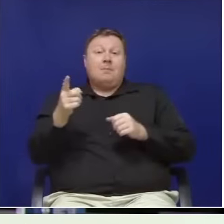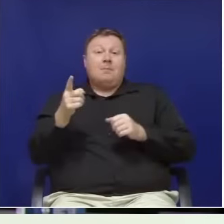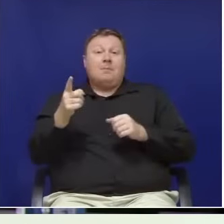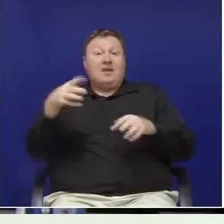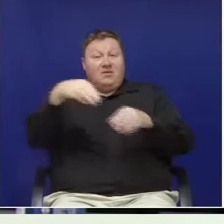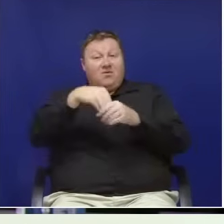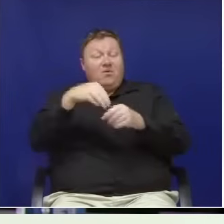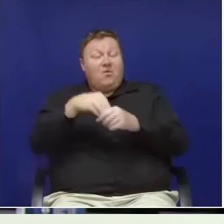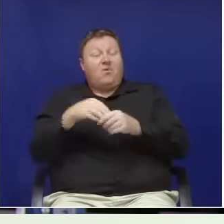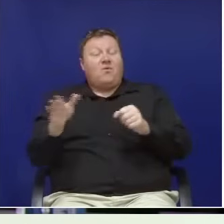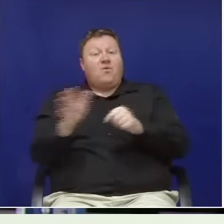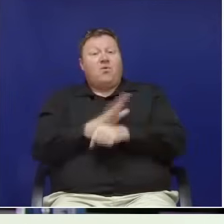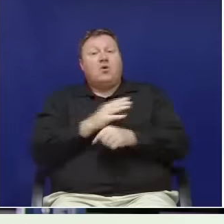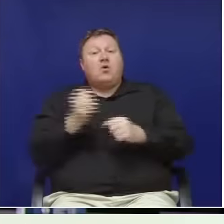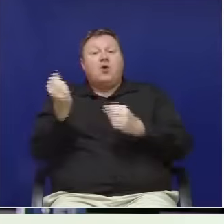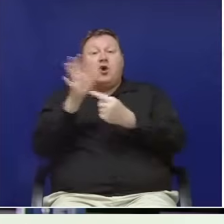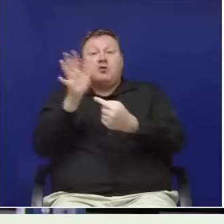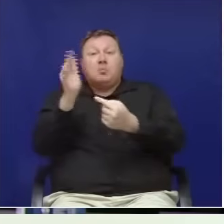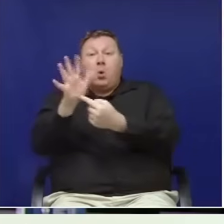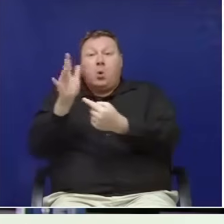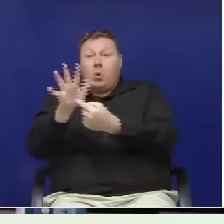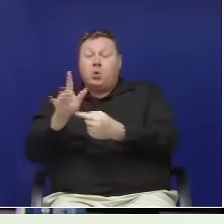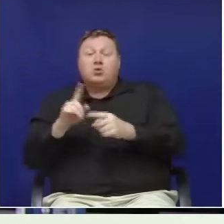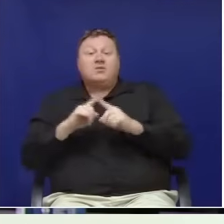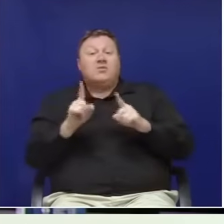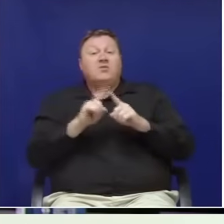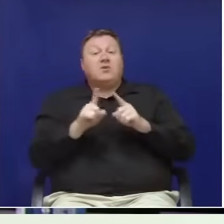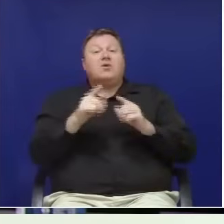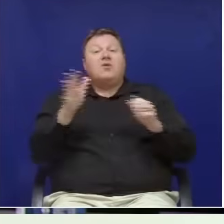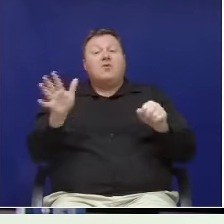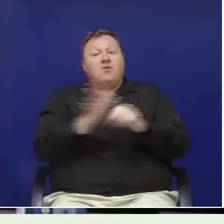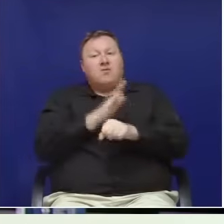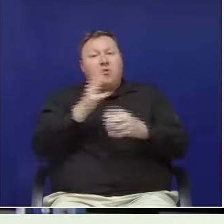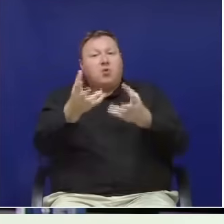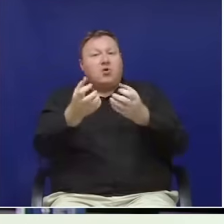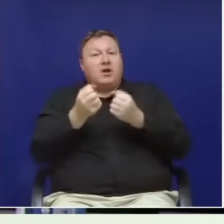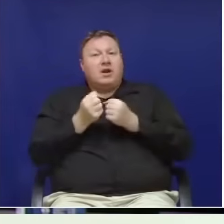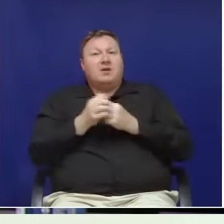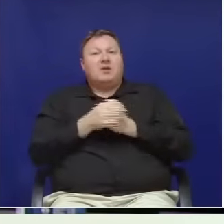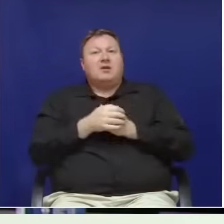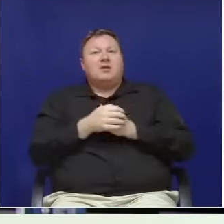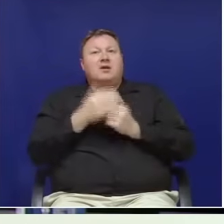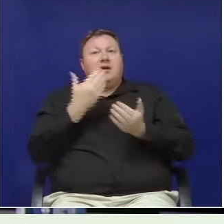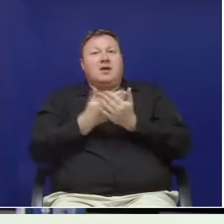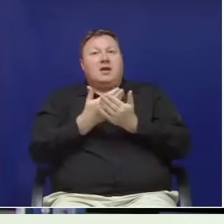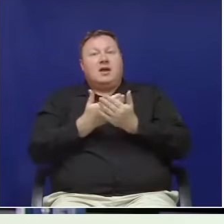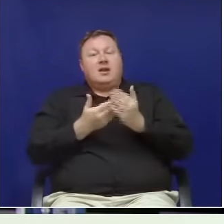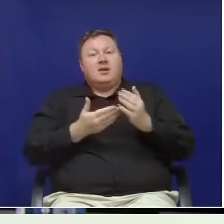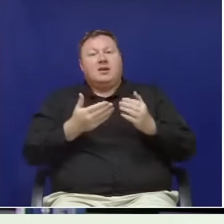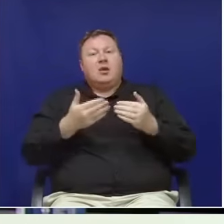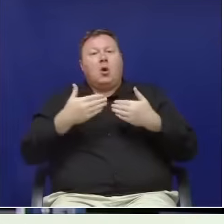you give them that exposure, it helps them to be fully recognized that they can either go out and open their own